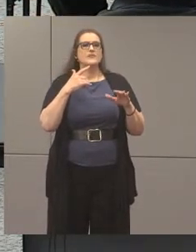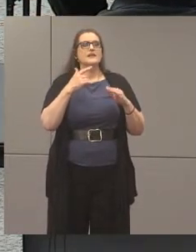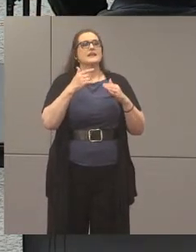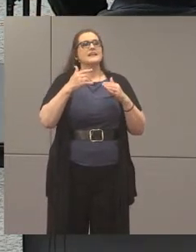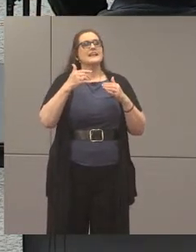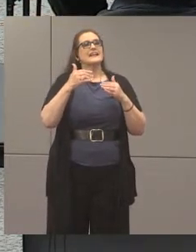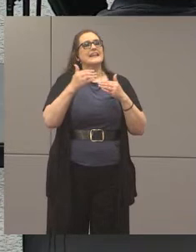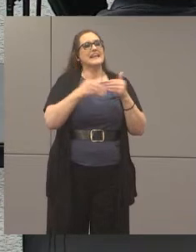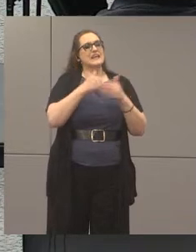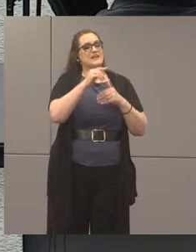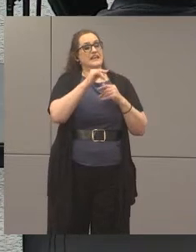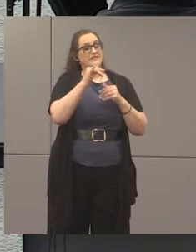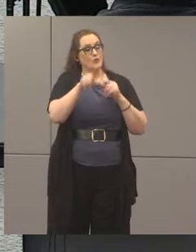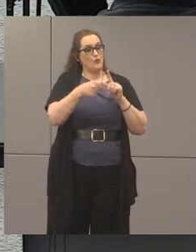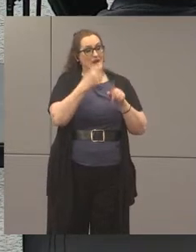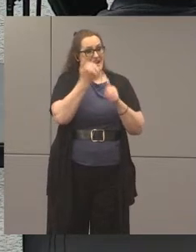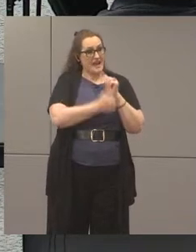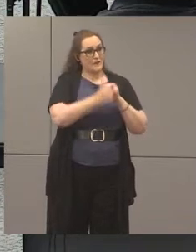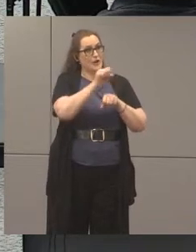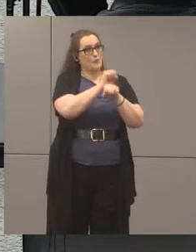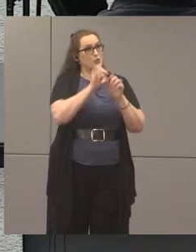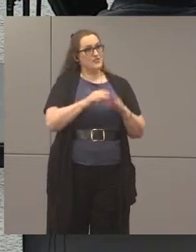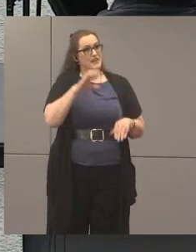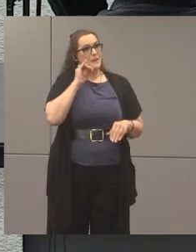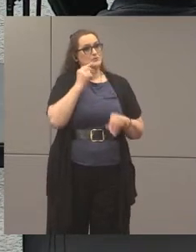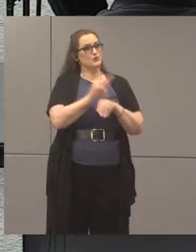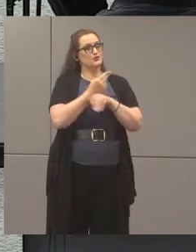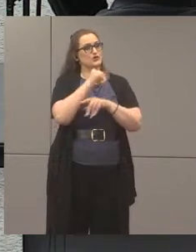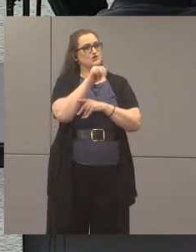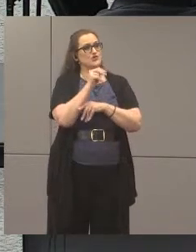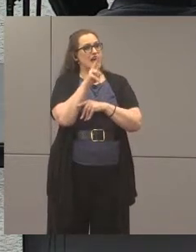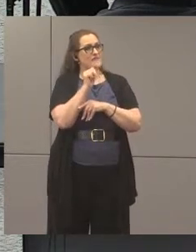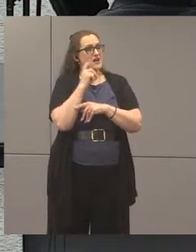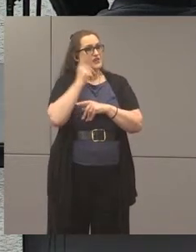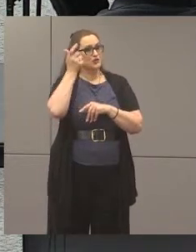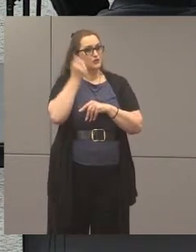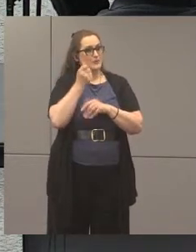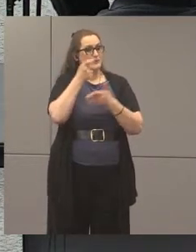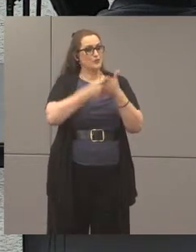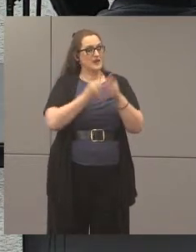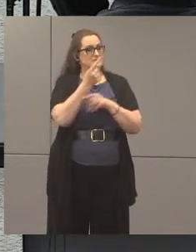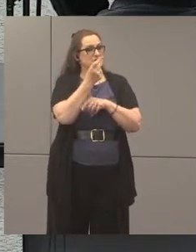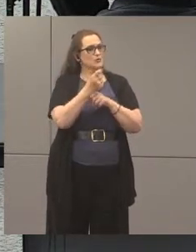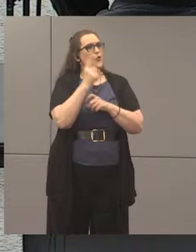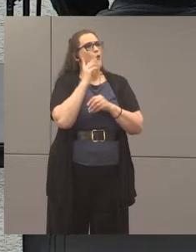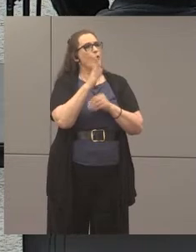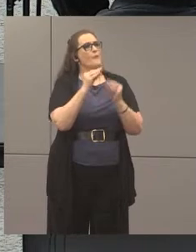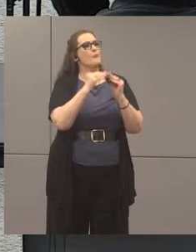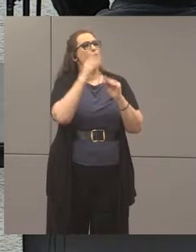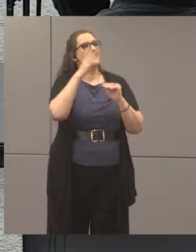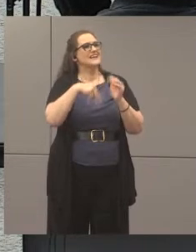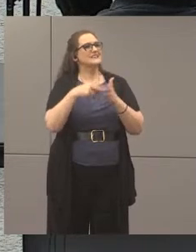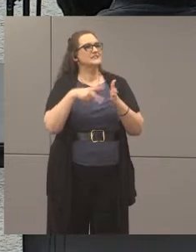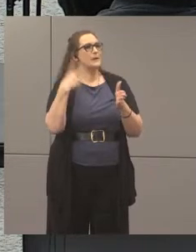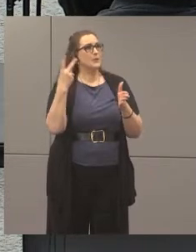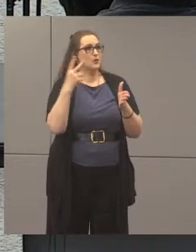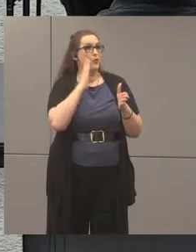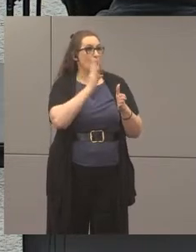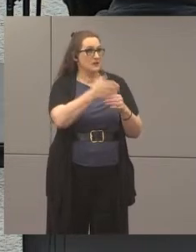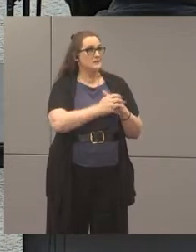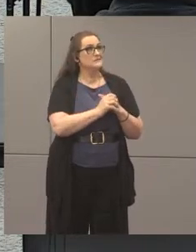employee in the company is using Java in this scenario, the subscription price per year will more than double.